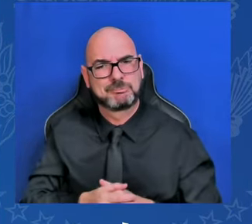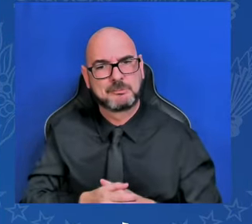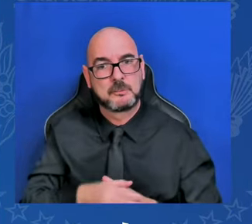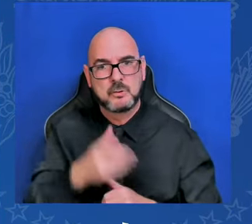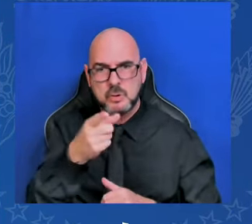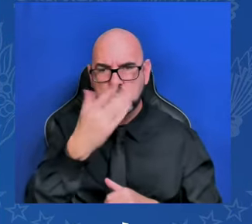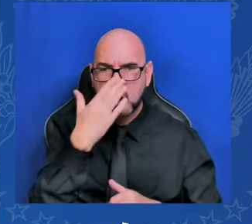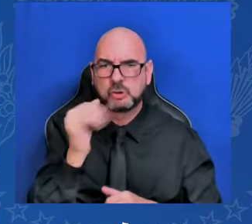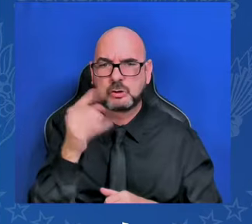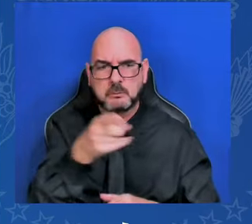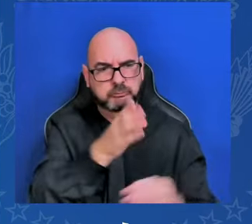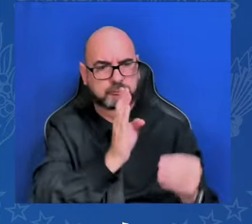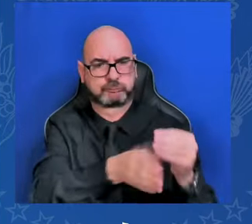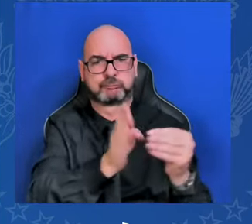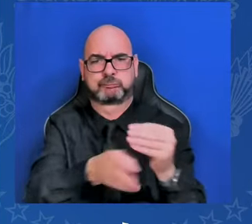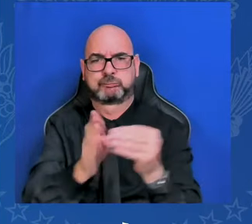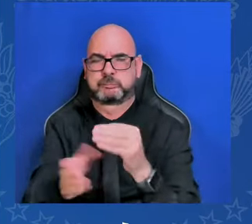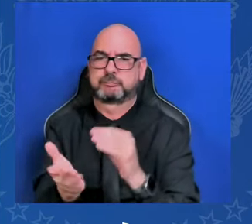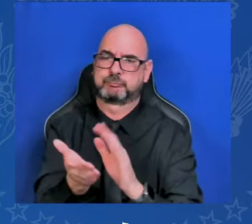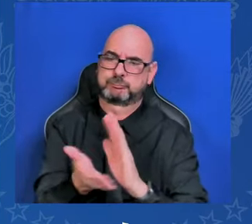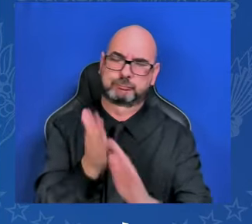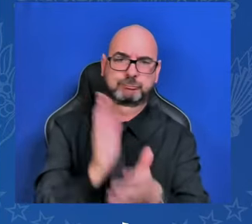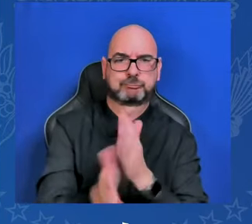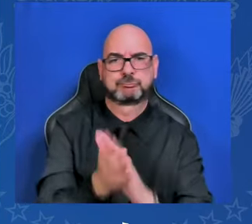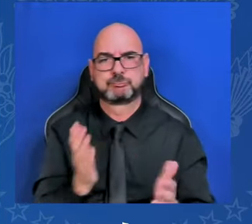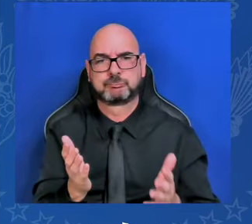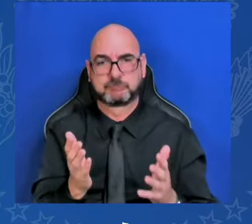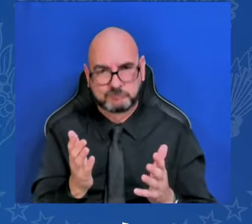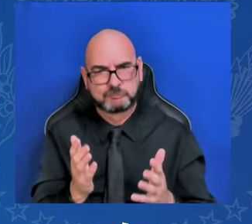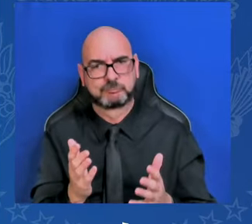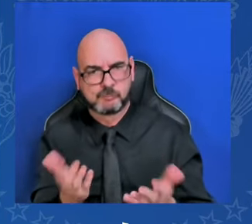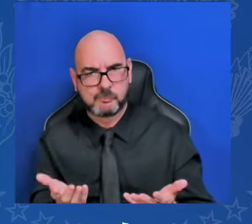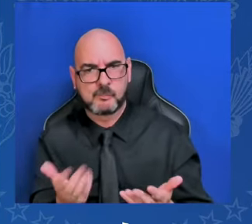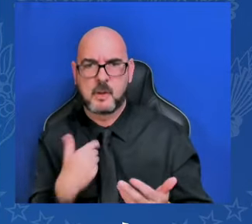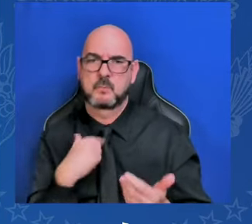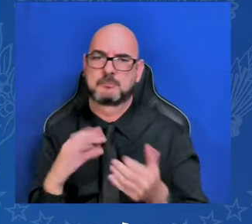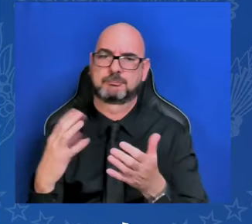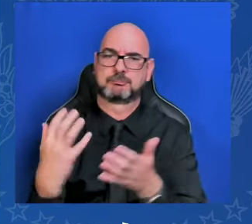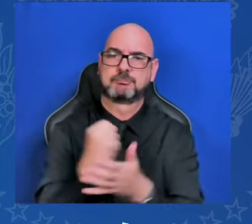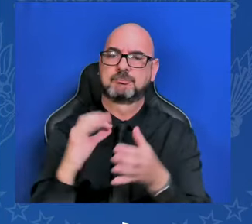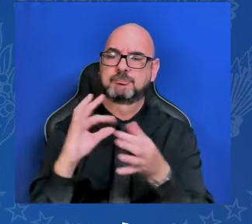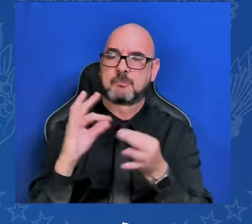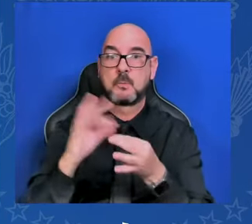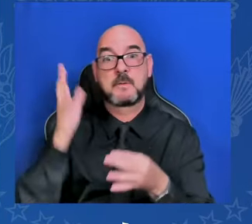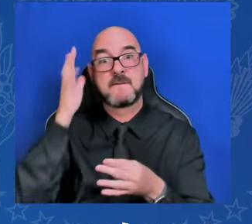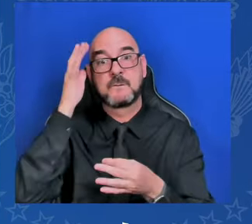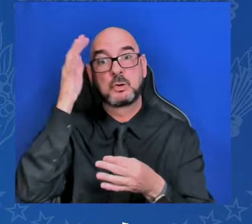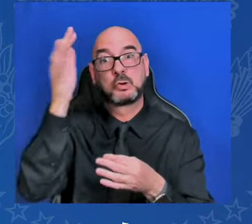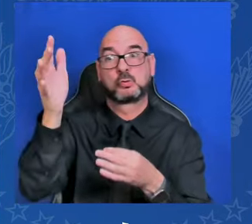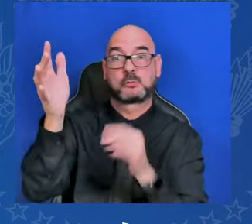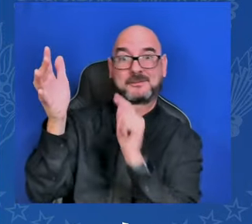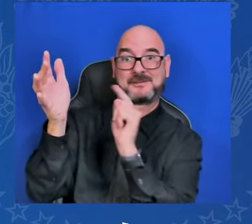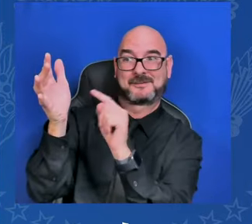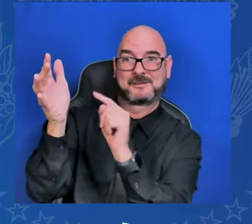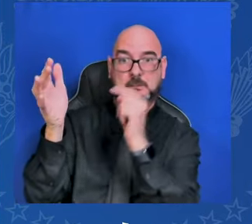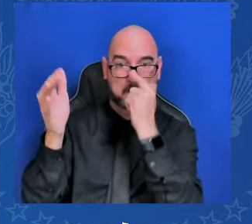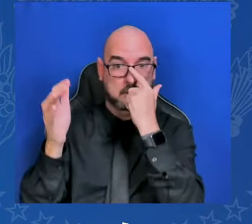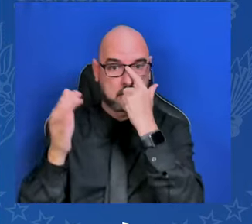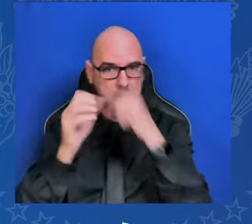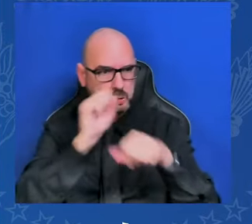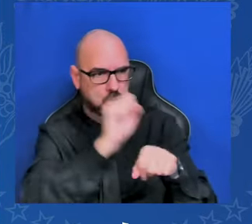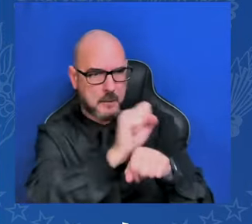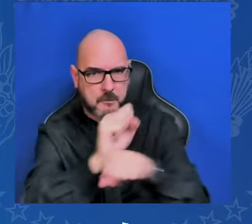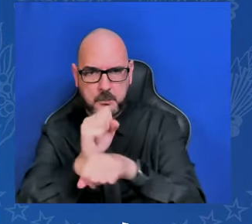about the future. You know what it means to finish the job, from my perspective. We made progress, making the